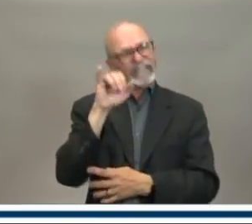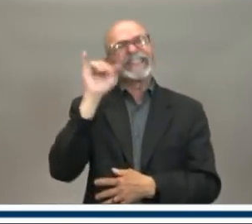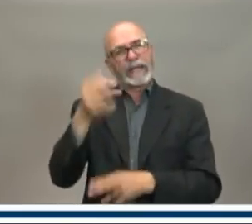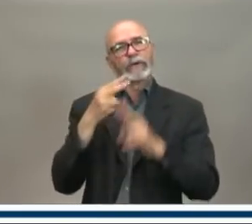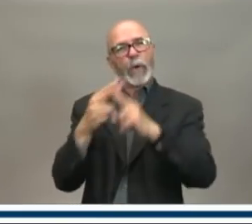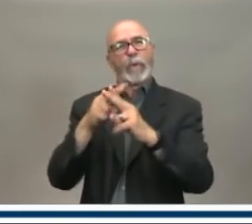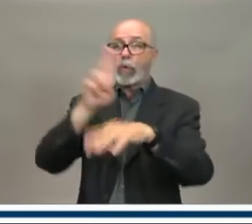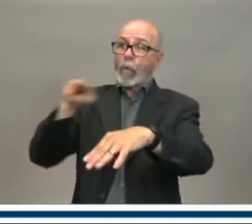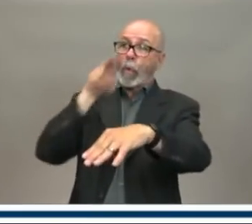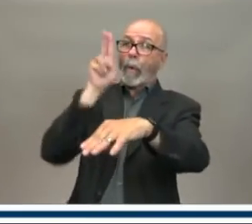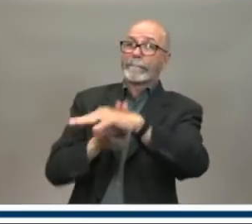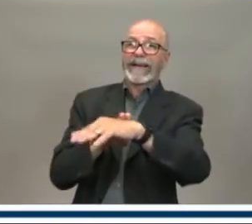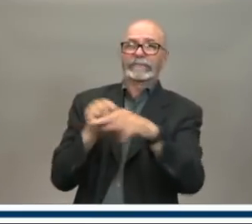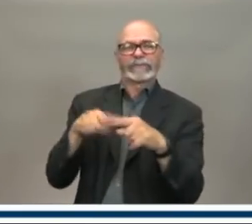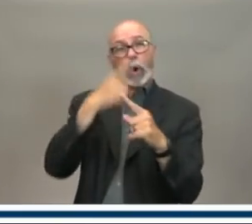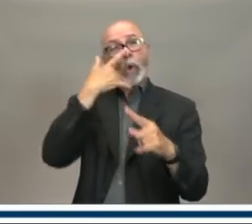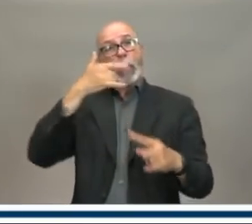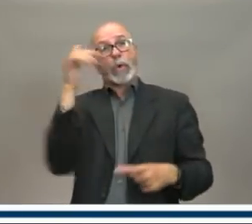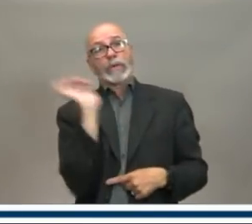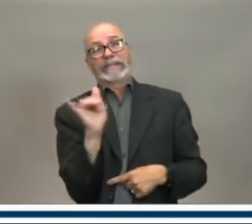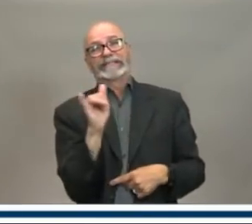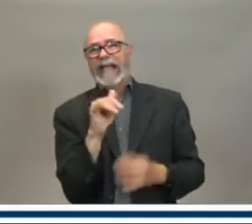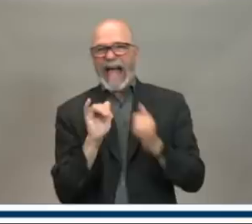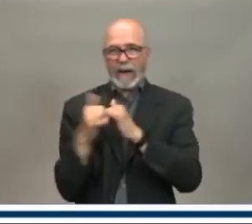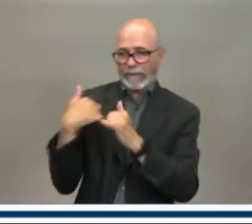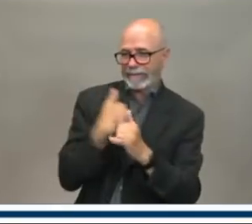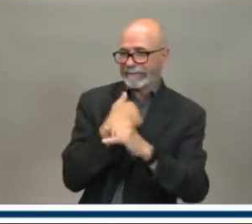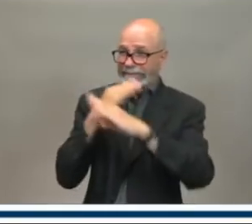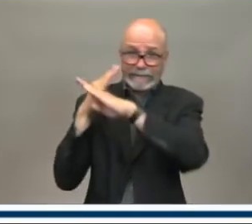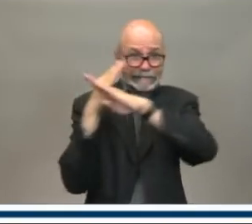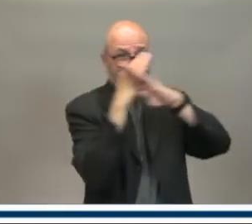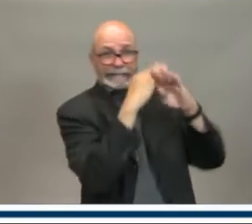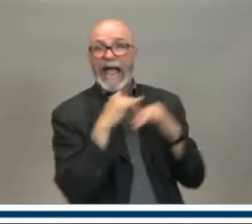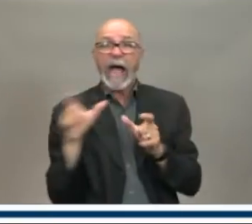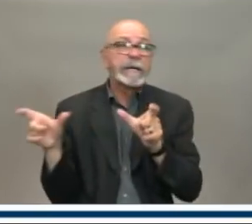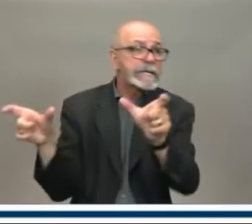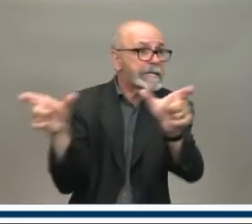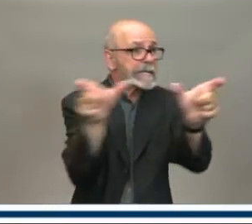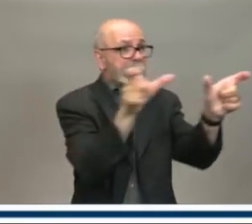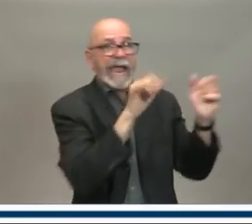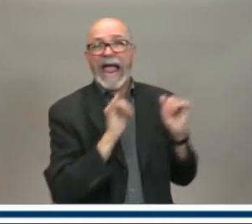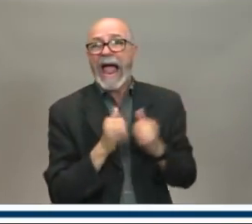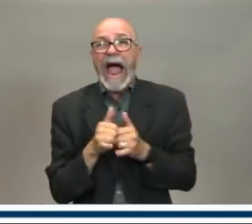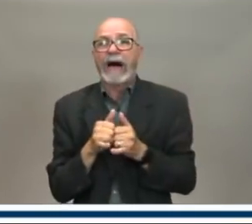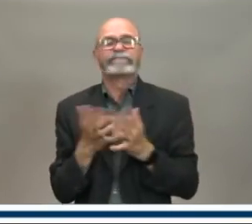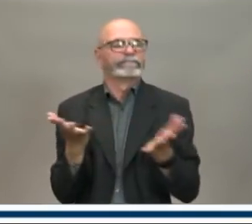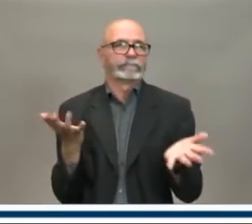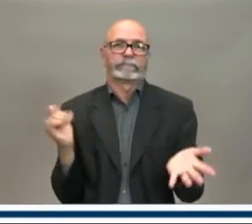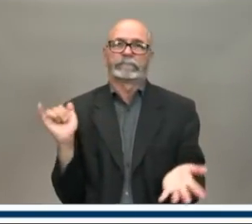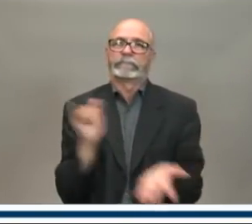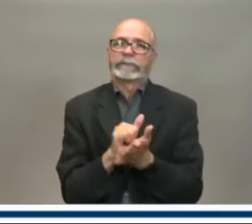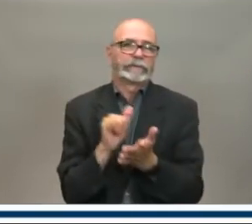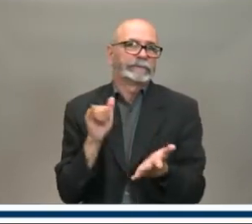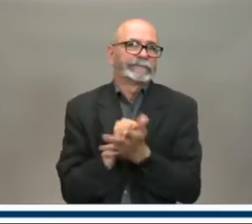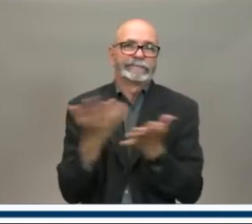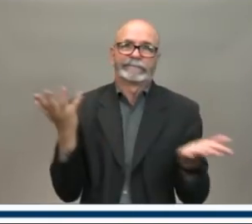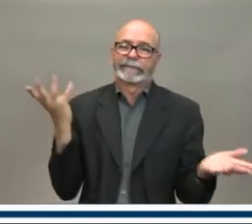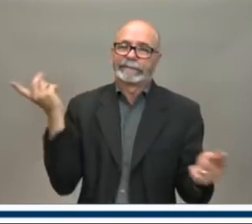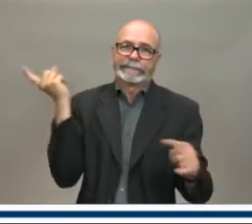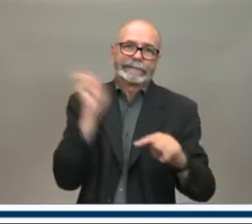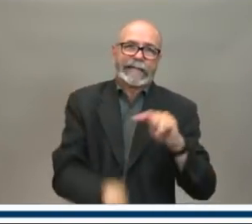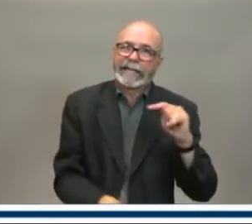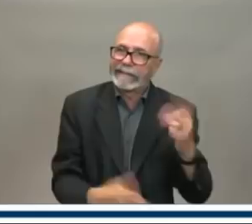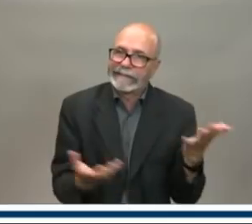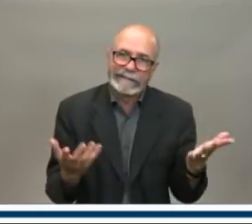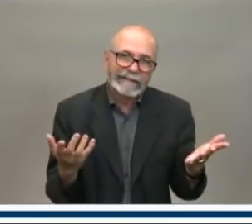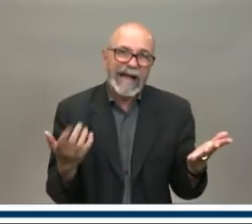high levels of immunity, those are always going to be settings and events that we're going to have to think very carefully